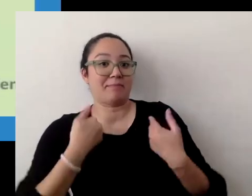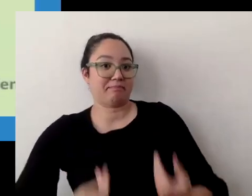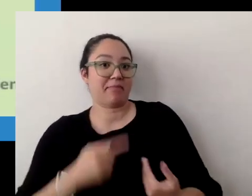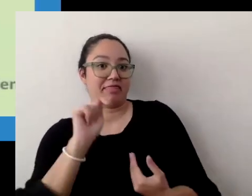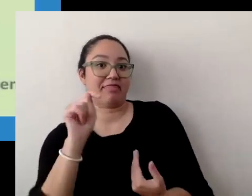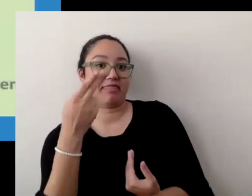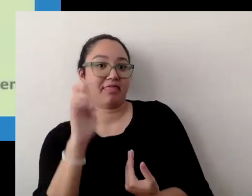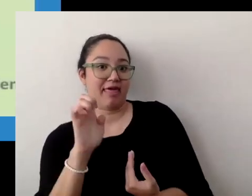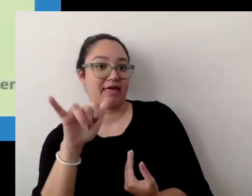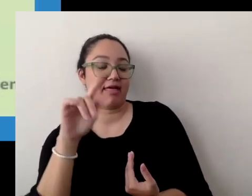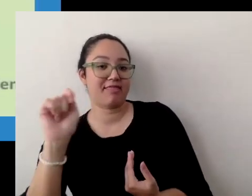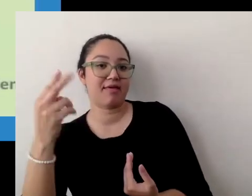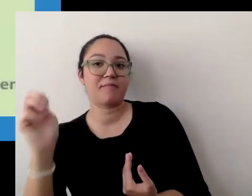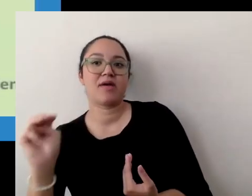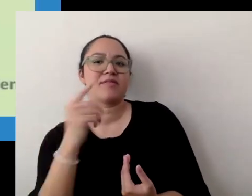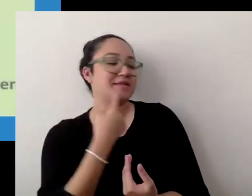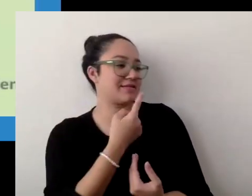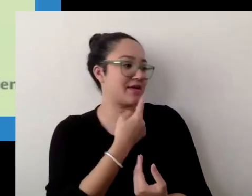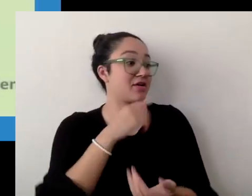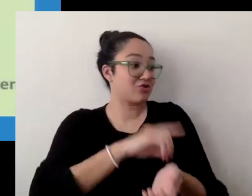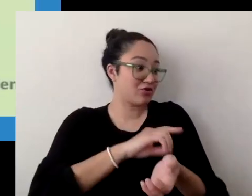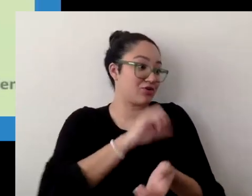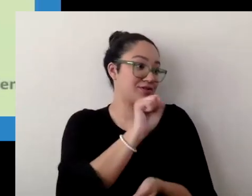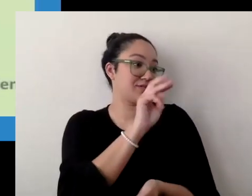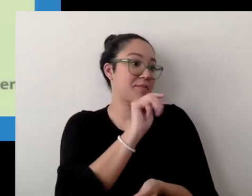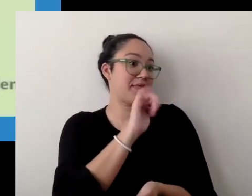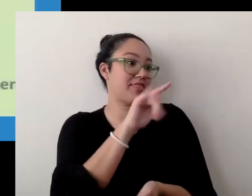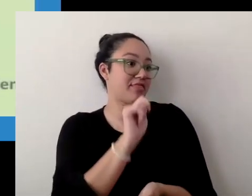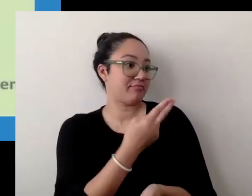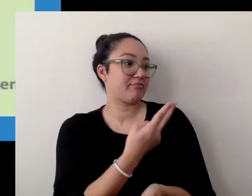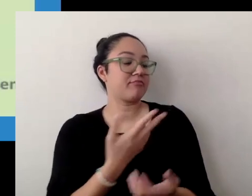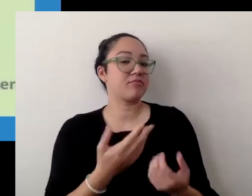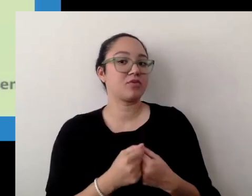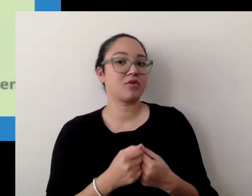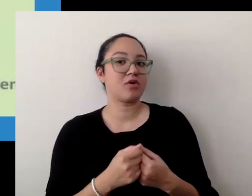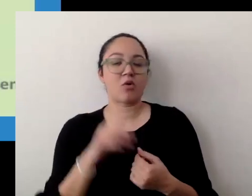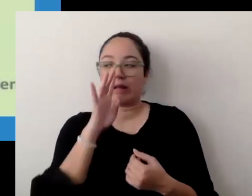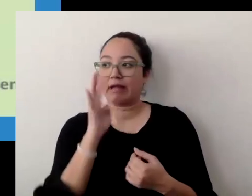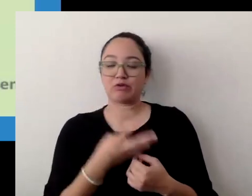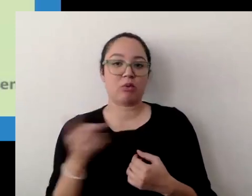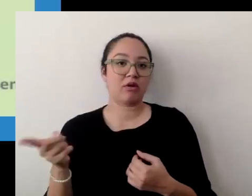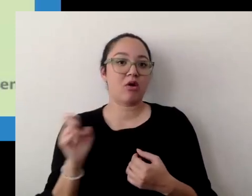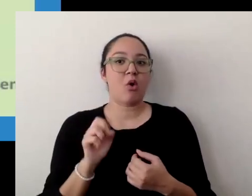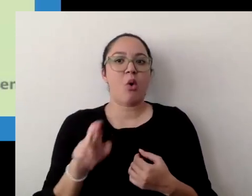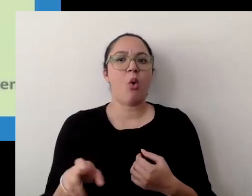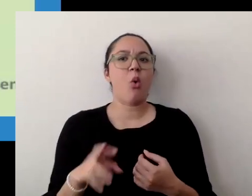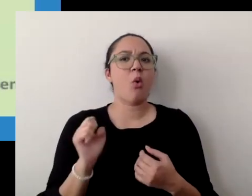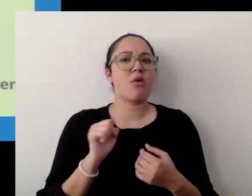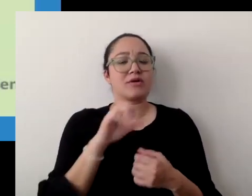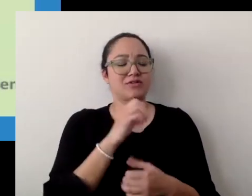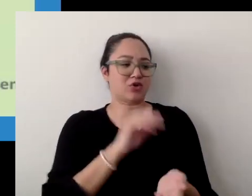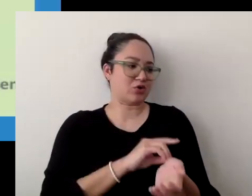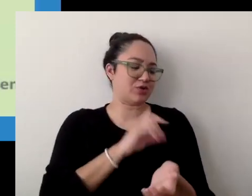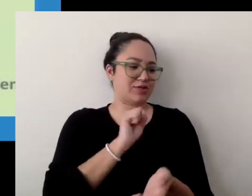It seems like most of them are just saying, "Hi, my name is Dr. Smith," or ignoring Mhm. it completely, or saying, "My name is Dr. Smith.